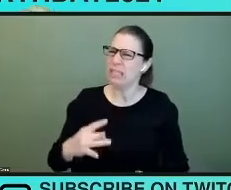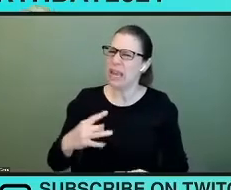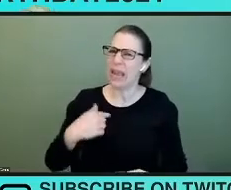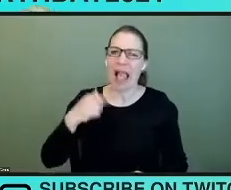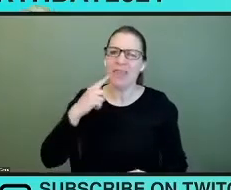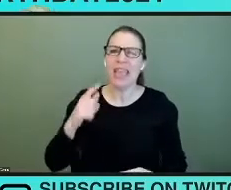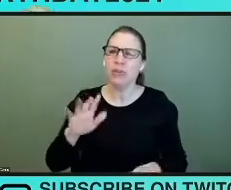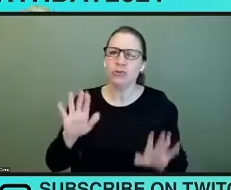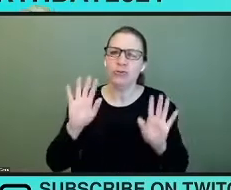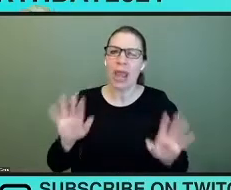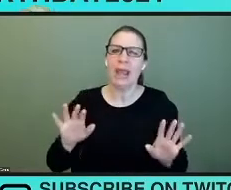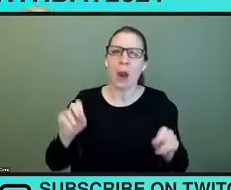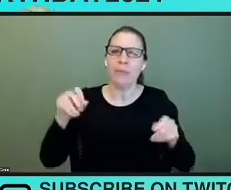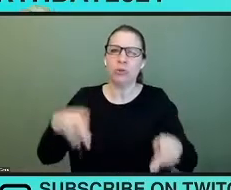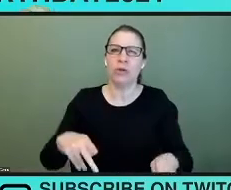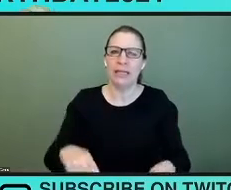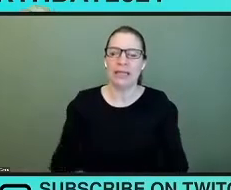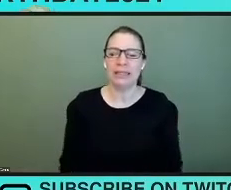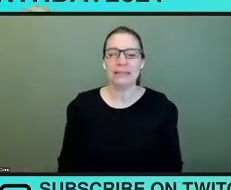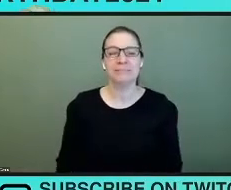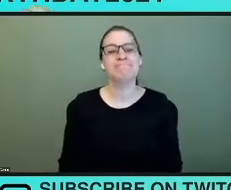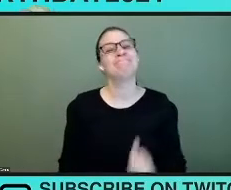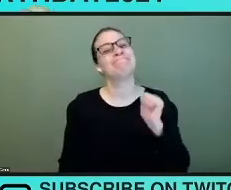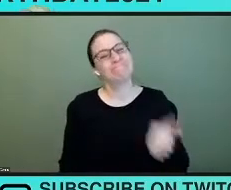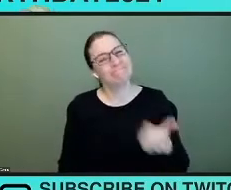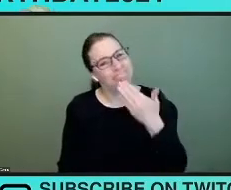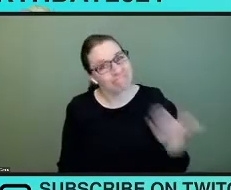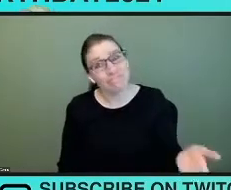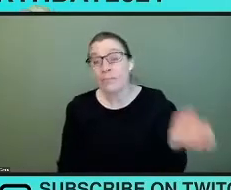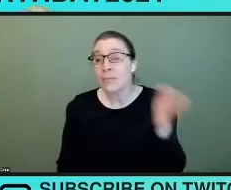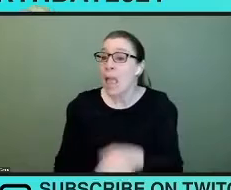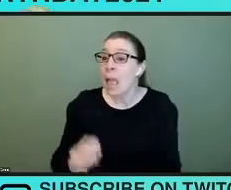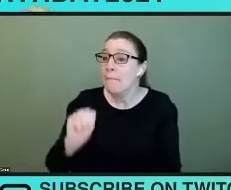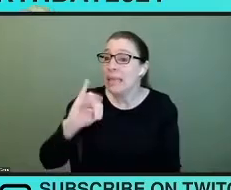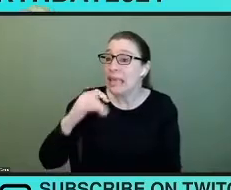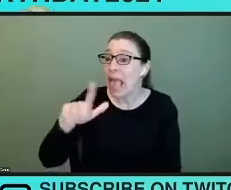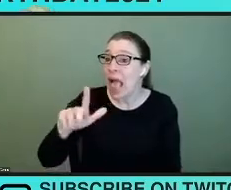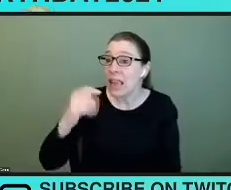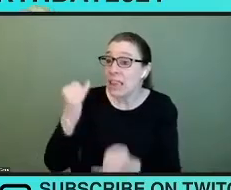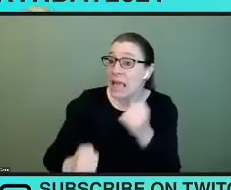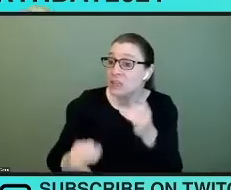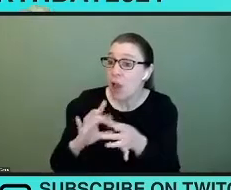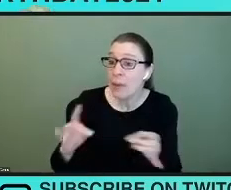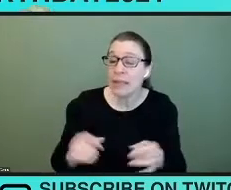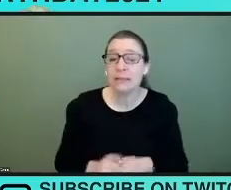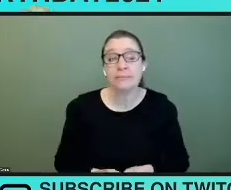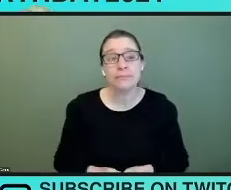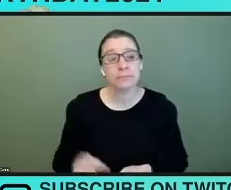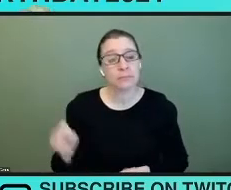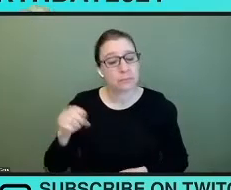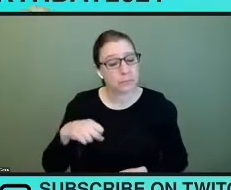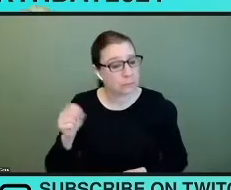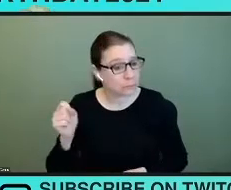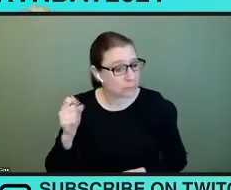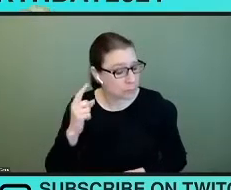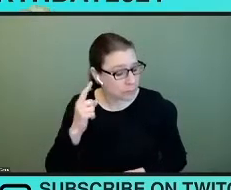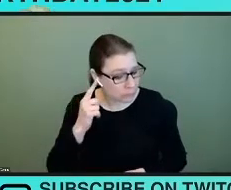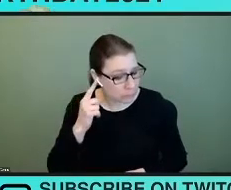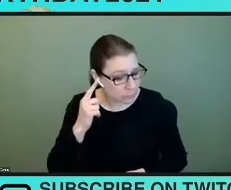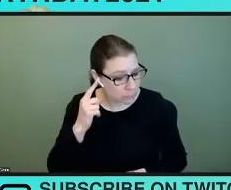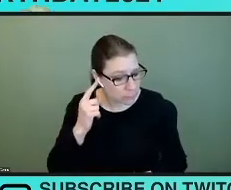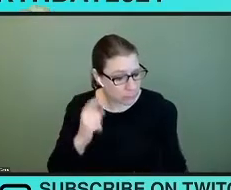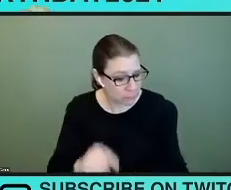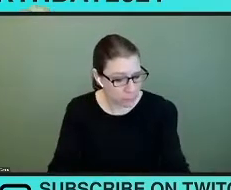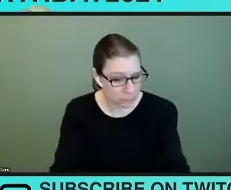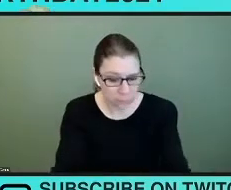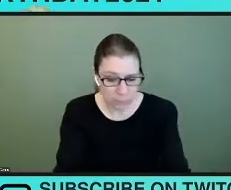definitely. Yeah. Miguel, did you have anything to add? Yeah, I mean, I couldn't agree more with Alissa on the fact that we need to have a complete